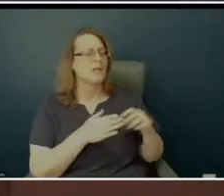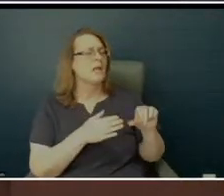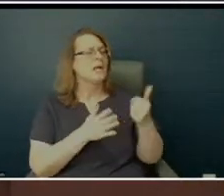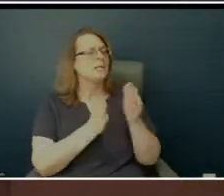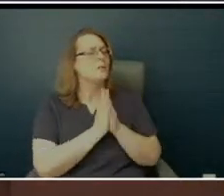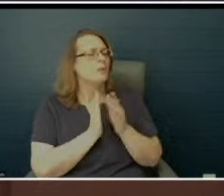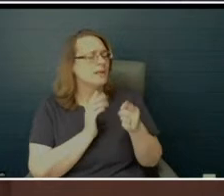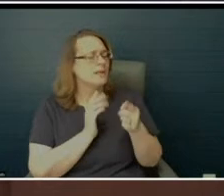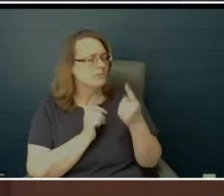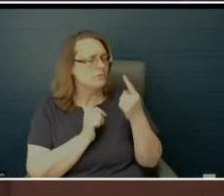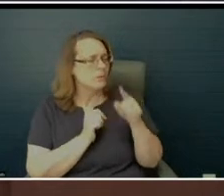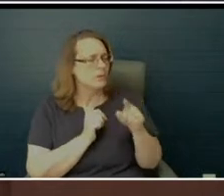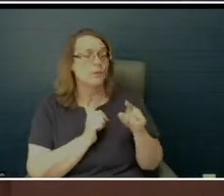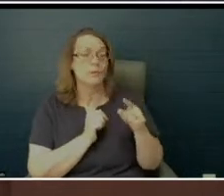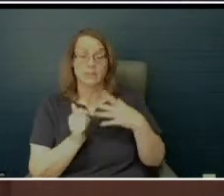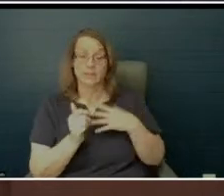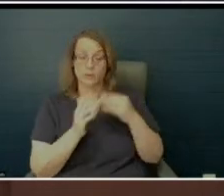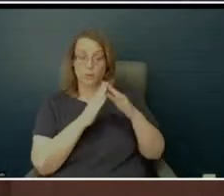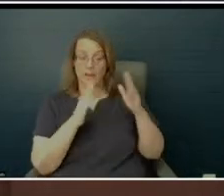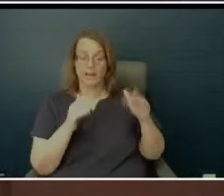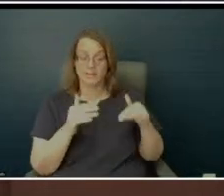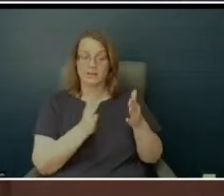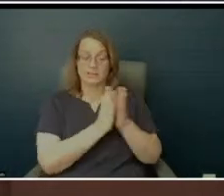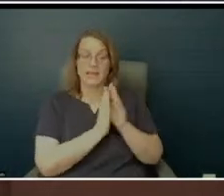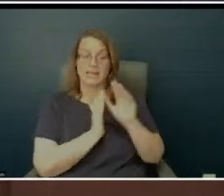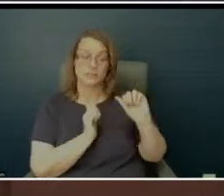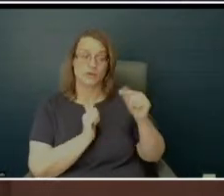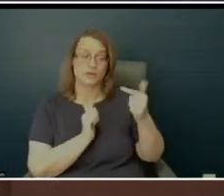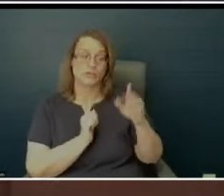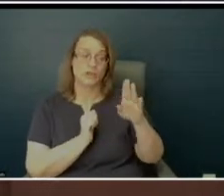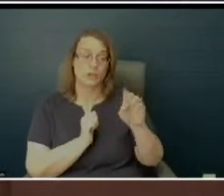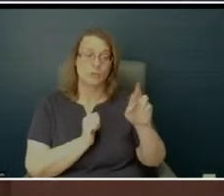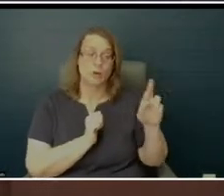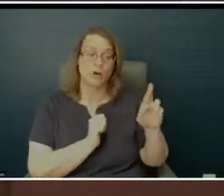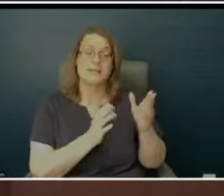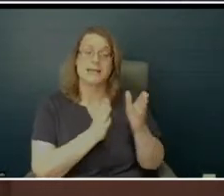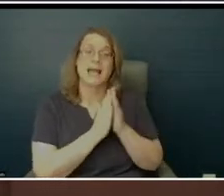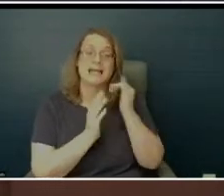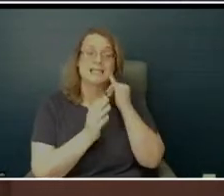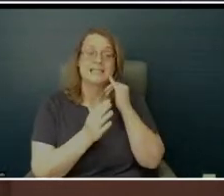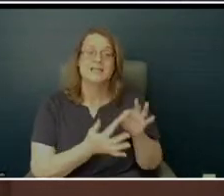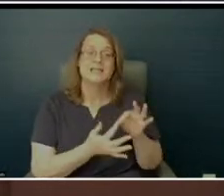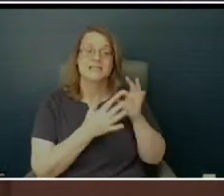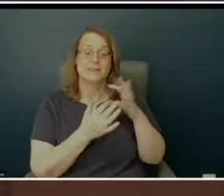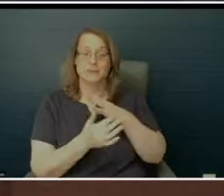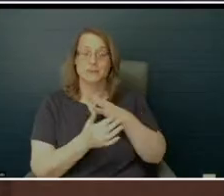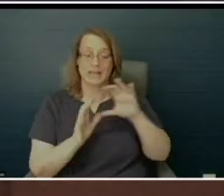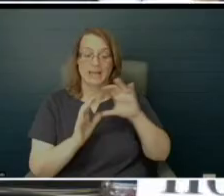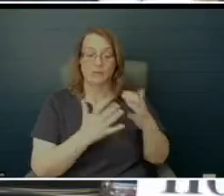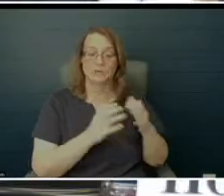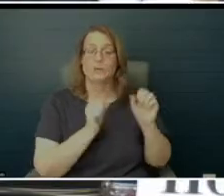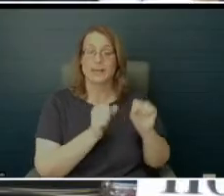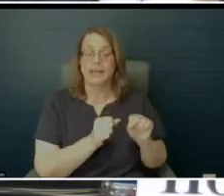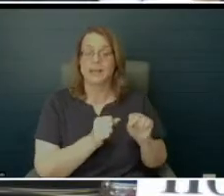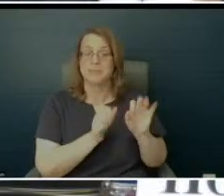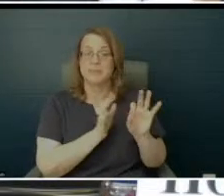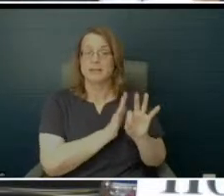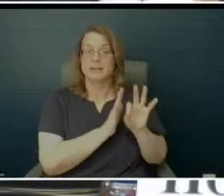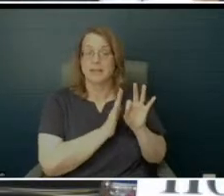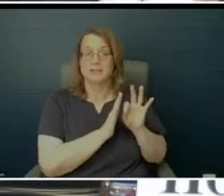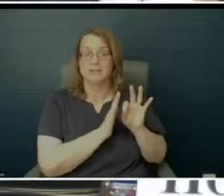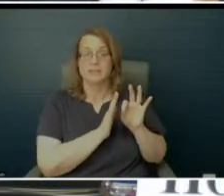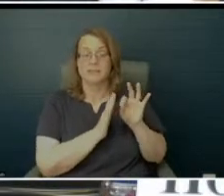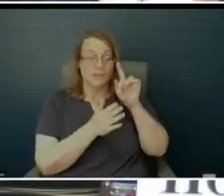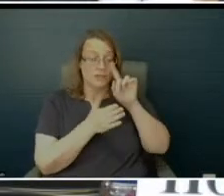House ask Attorney General Barr to consider whether a special counsel could be appointed to look into election fraud issues? Yes. I